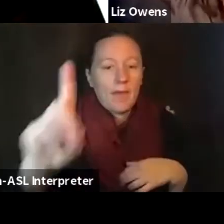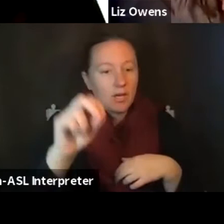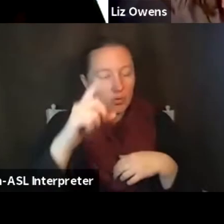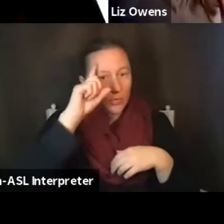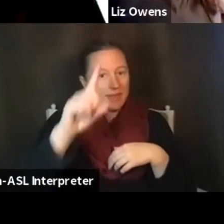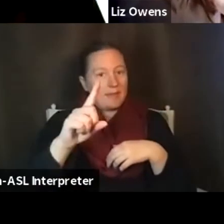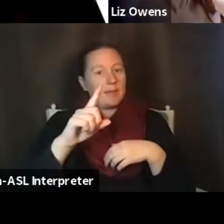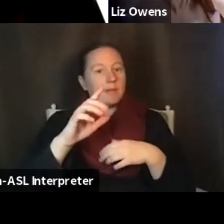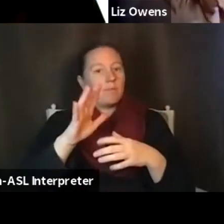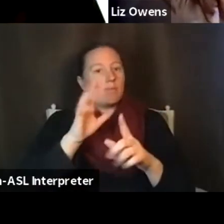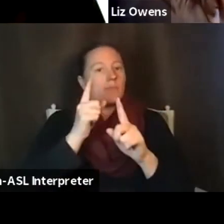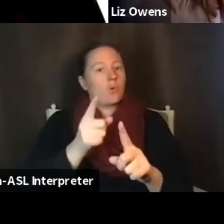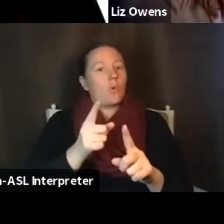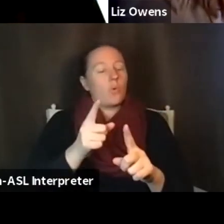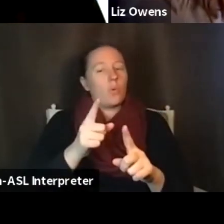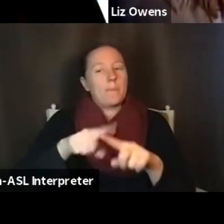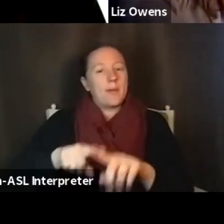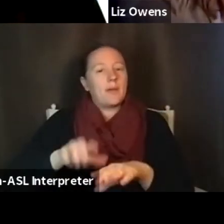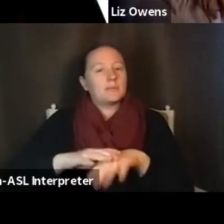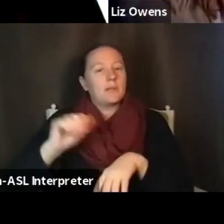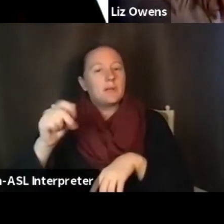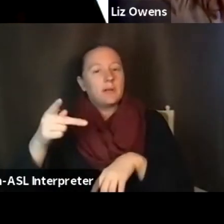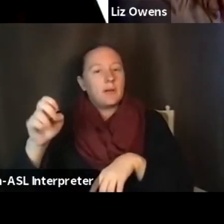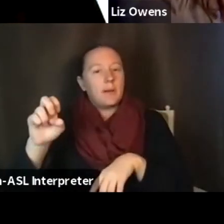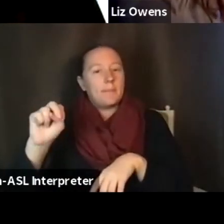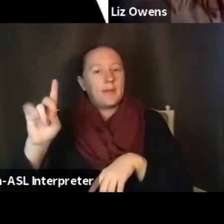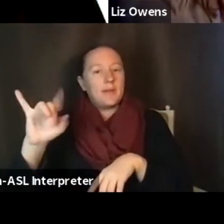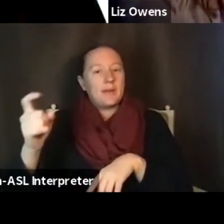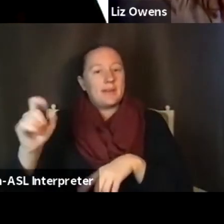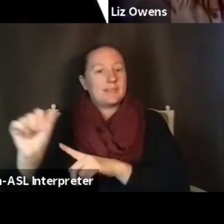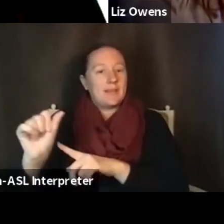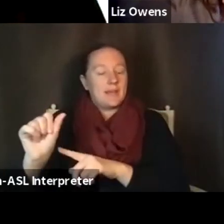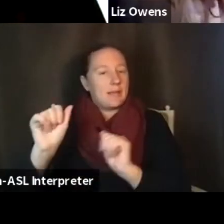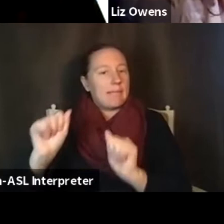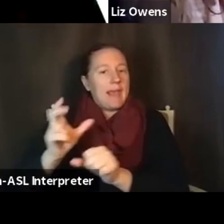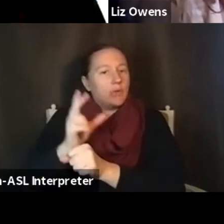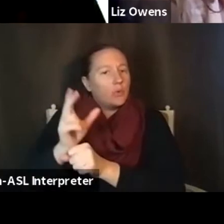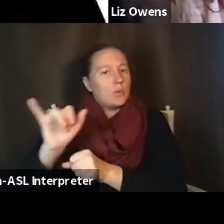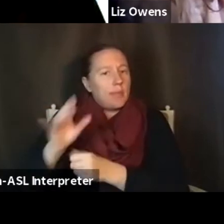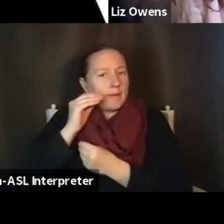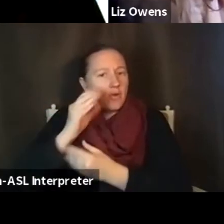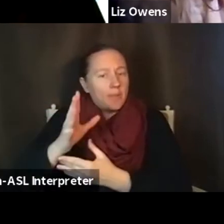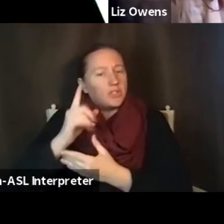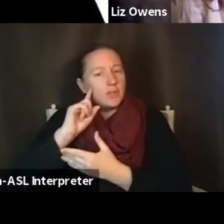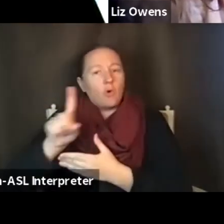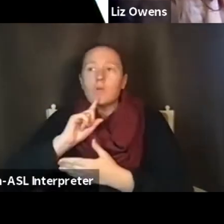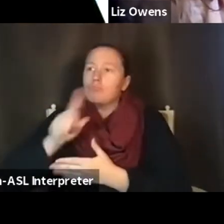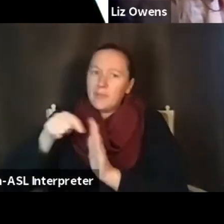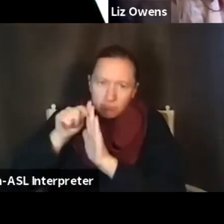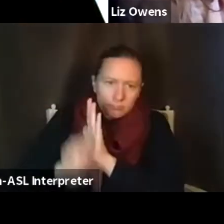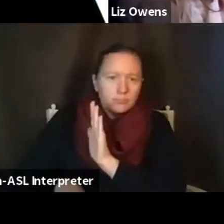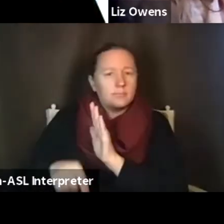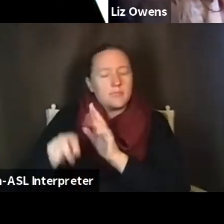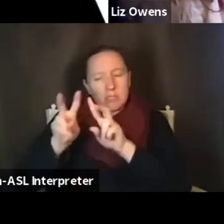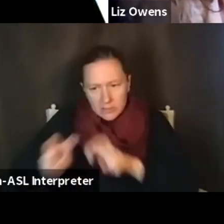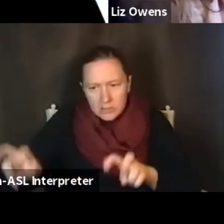especially if you look at Appendix A, the data can be used to take a deeper dive into your region and to really look at all